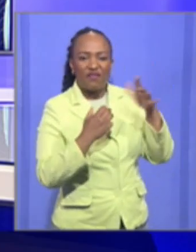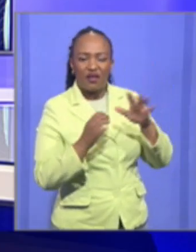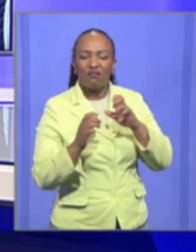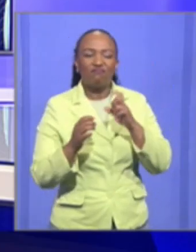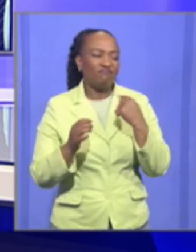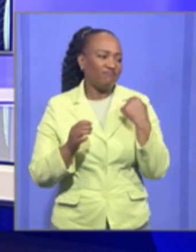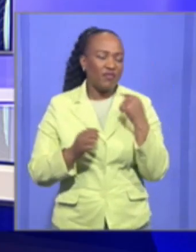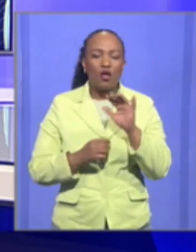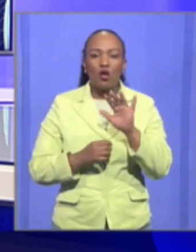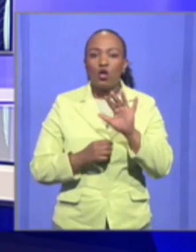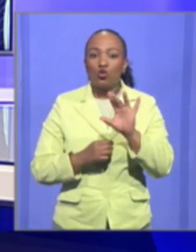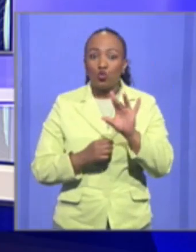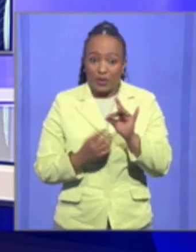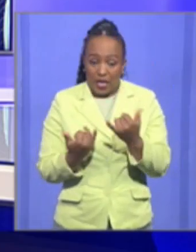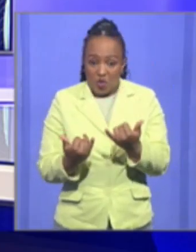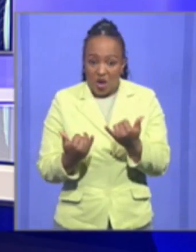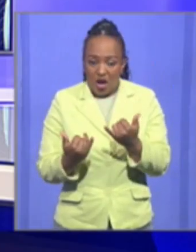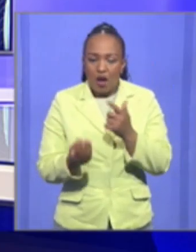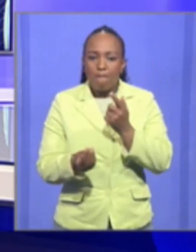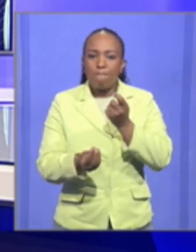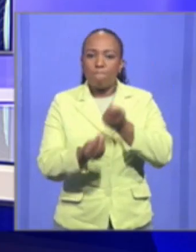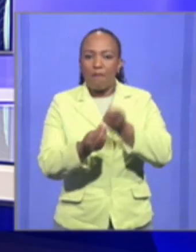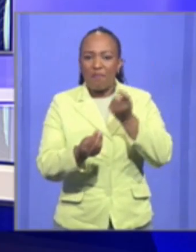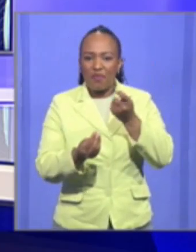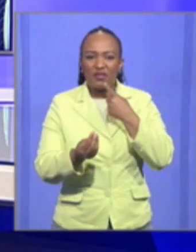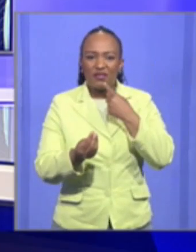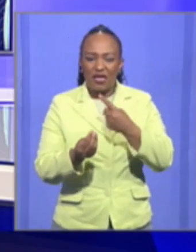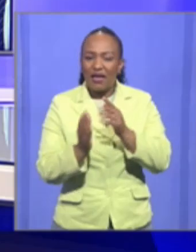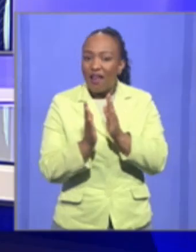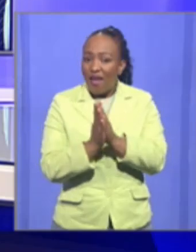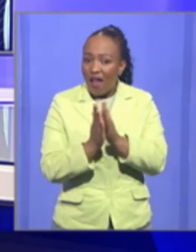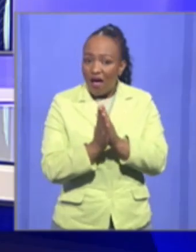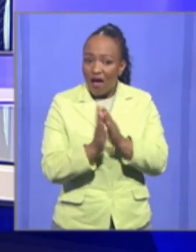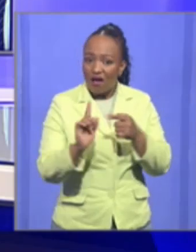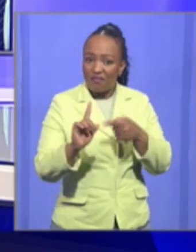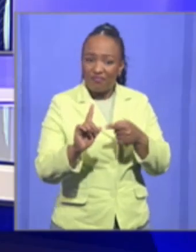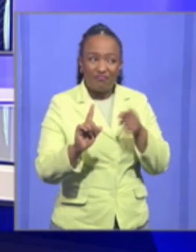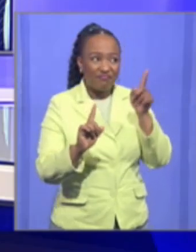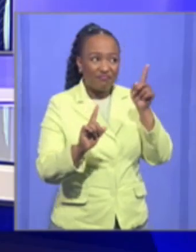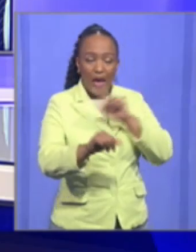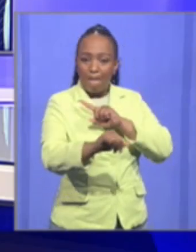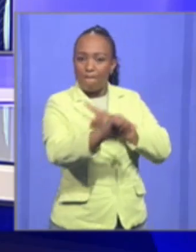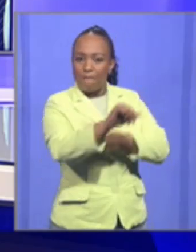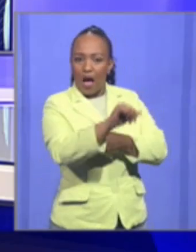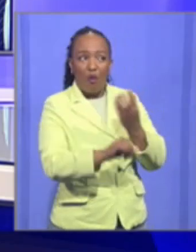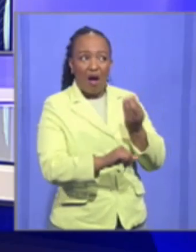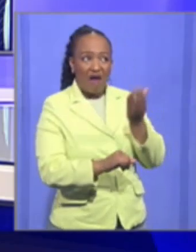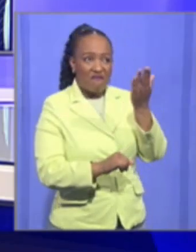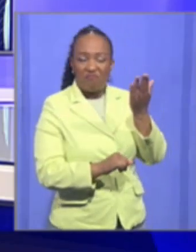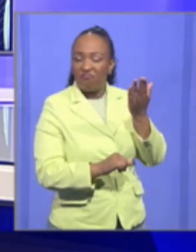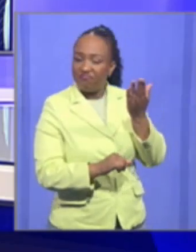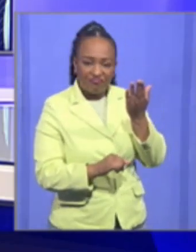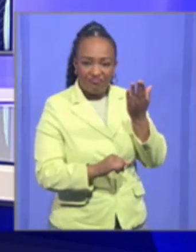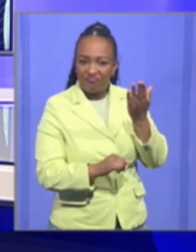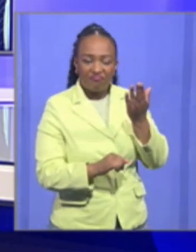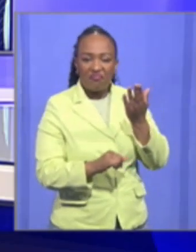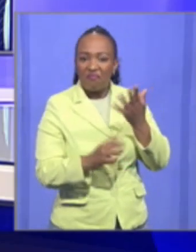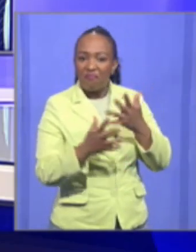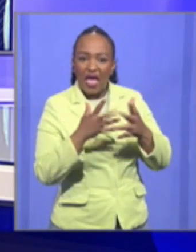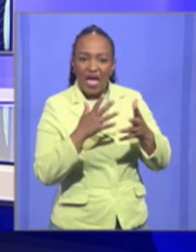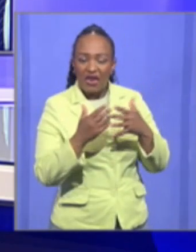la bobedi fao e hweditšego gore kgopelo ya Hlophe ga e wele ka tlase ga bona gomme ga go molato wo o ilego